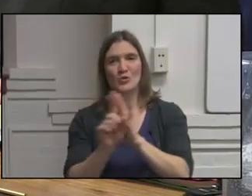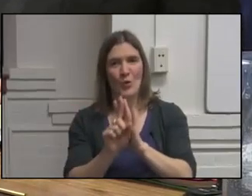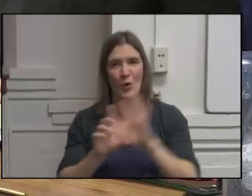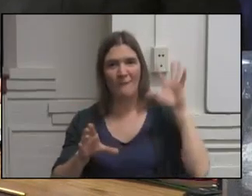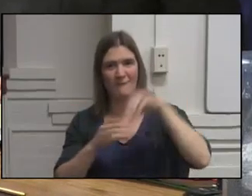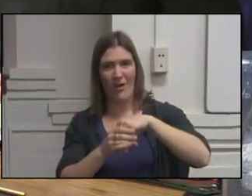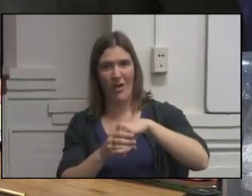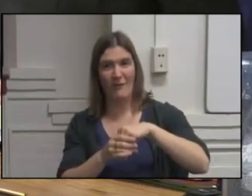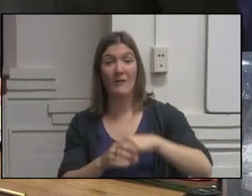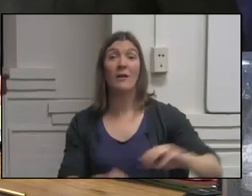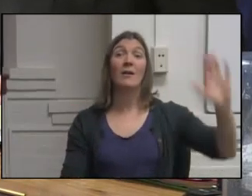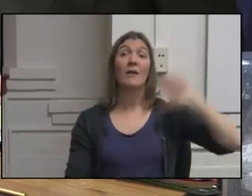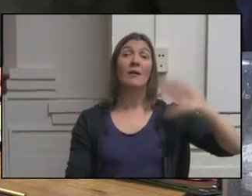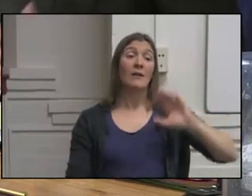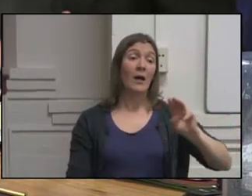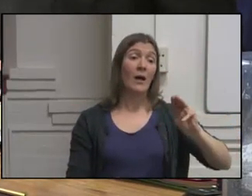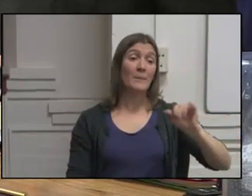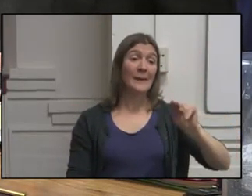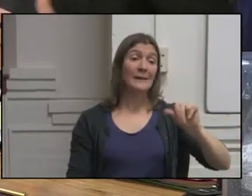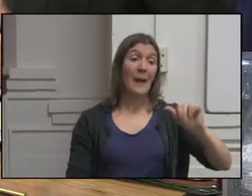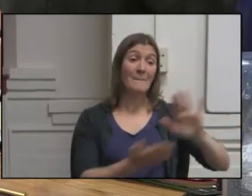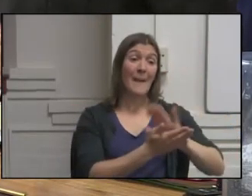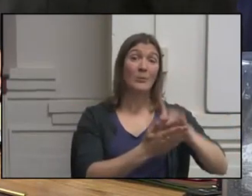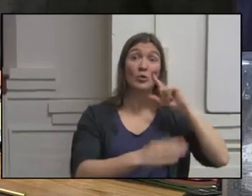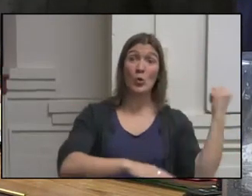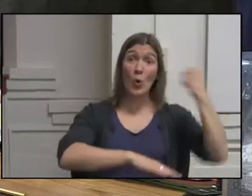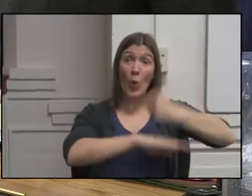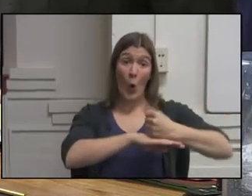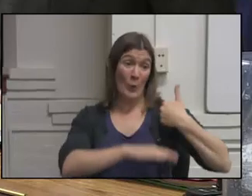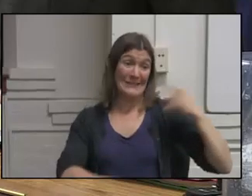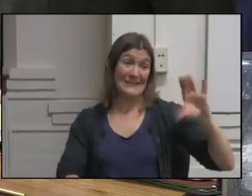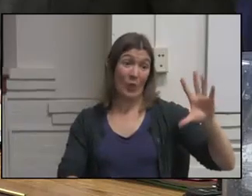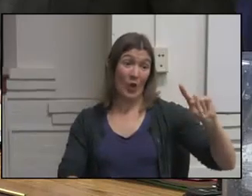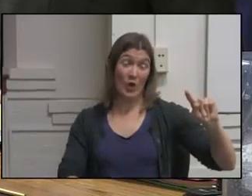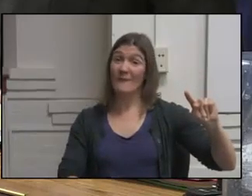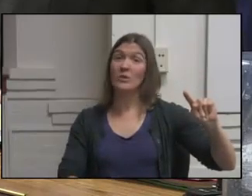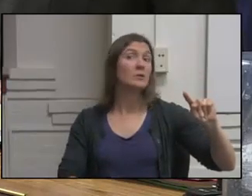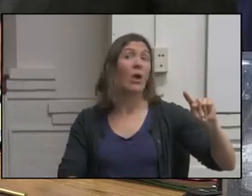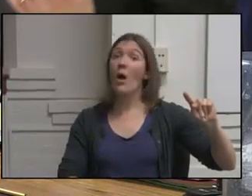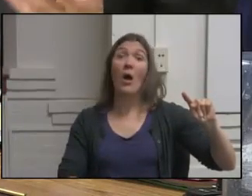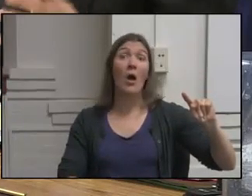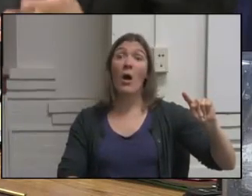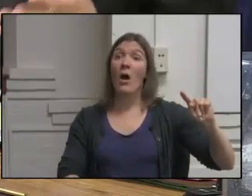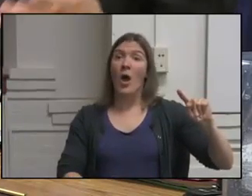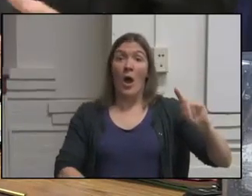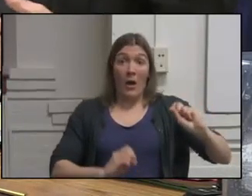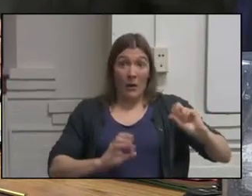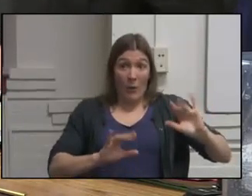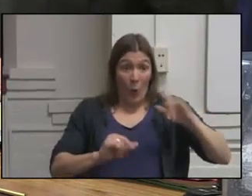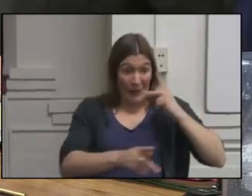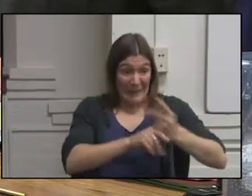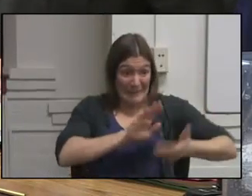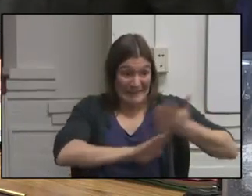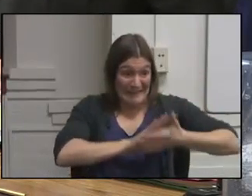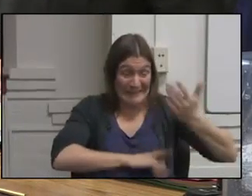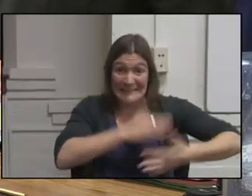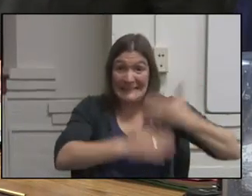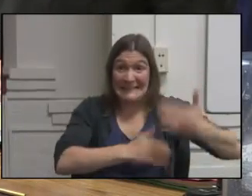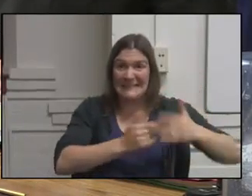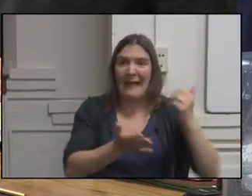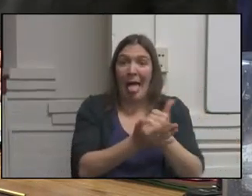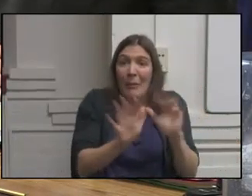is what used to be Nina Paper, and it was going to close on December 31st, and then there was a very aggressive effort to